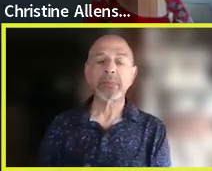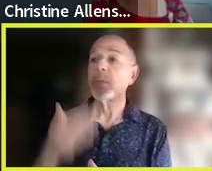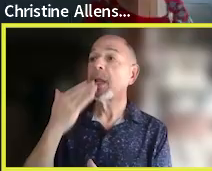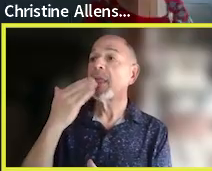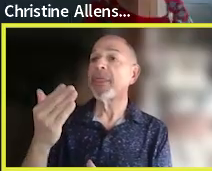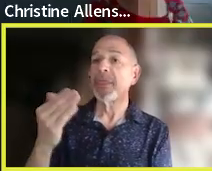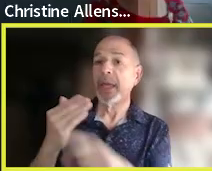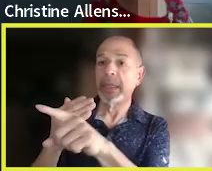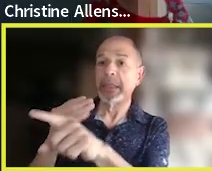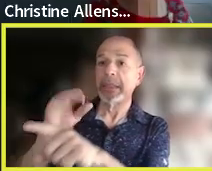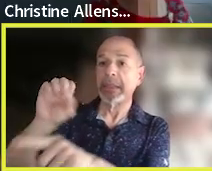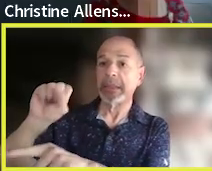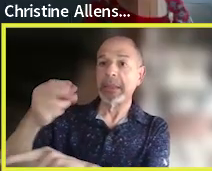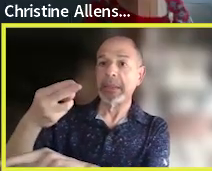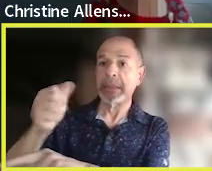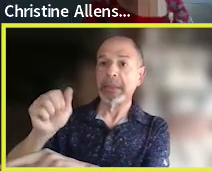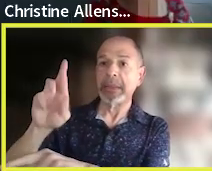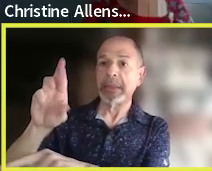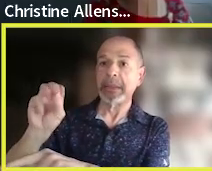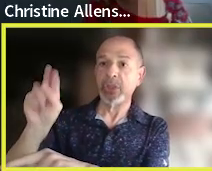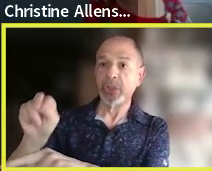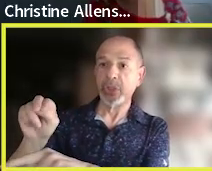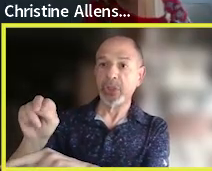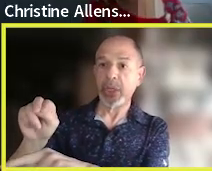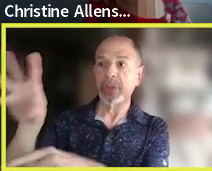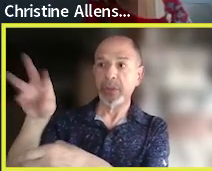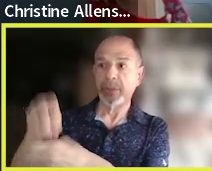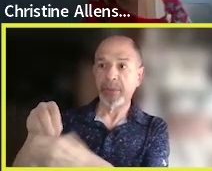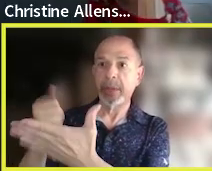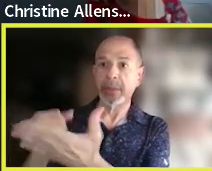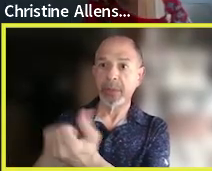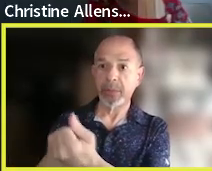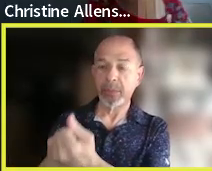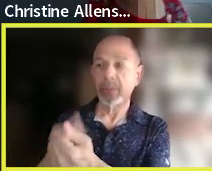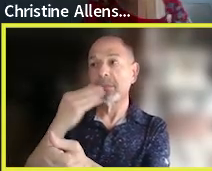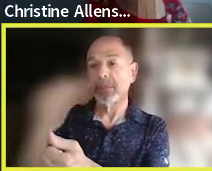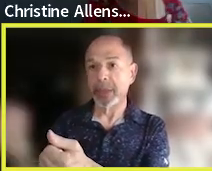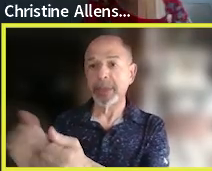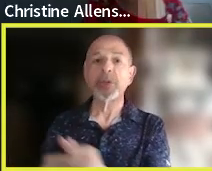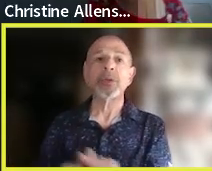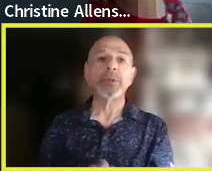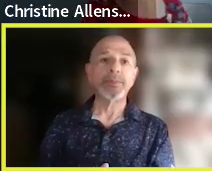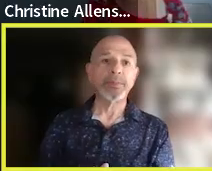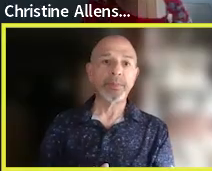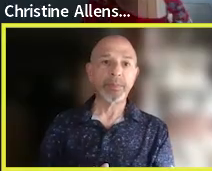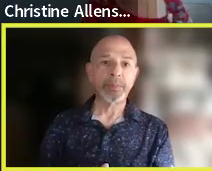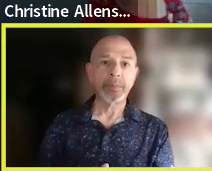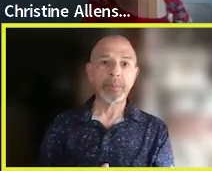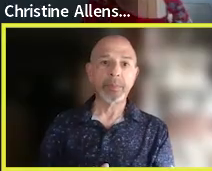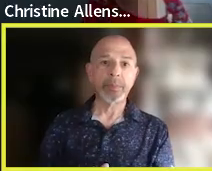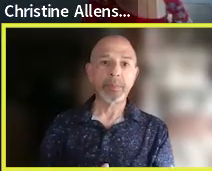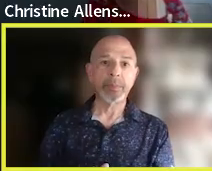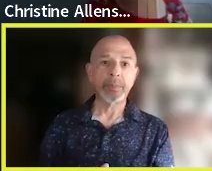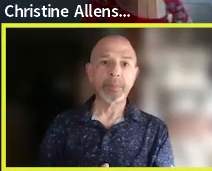Statewide Workforce Initiative, I also have been enjoying the Mighty Network platform that Crystal Cerullo